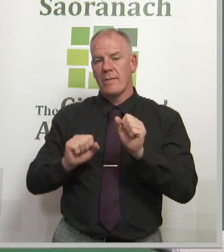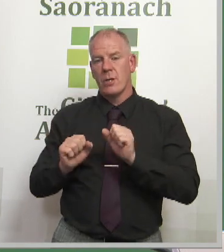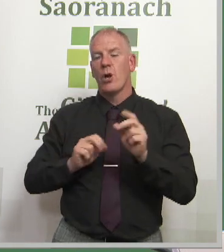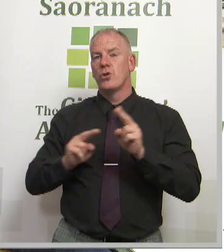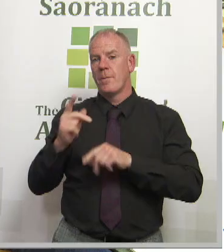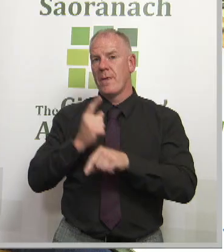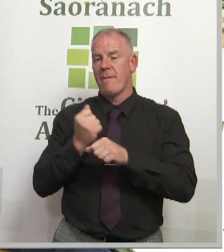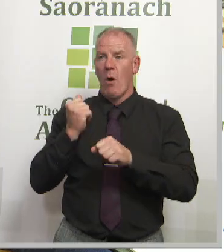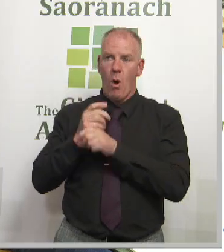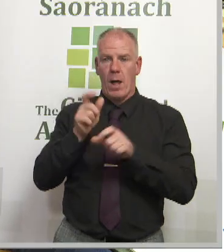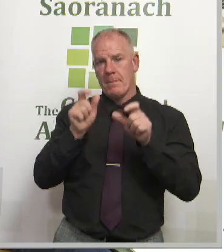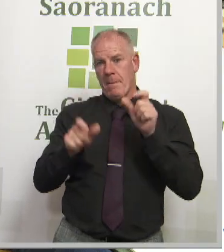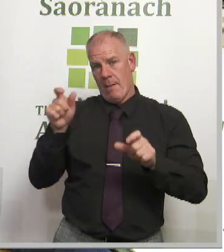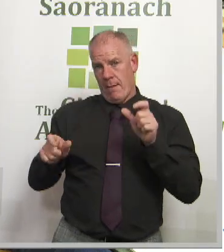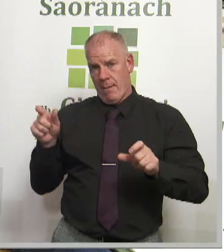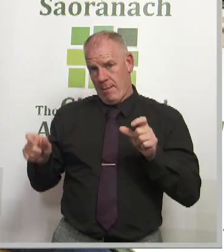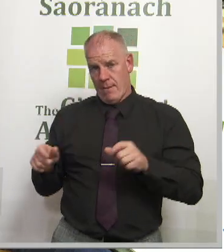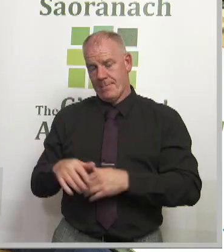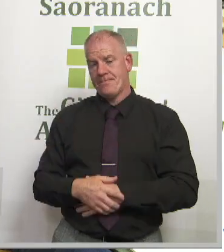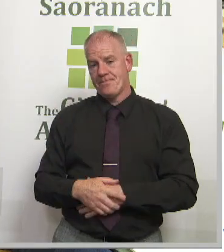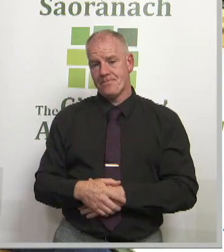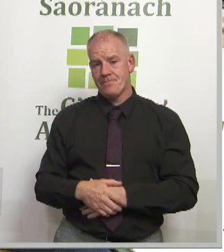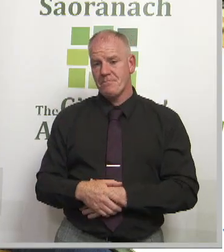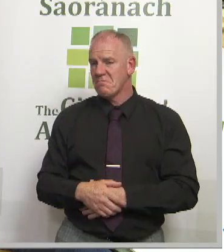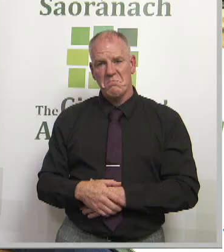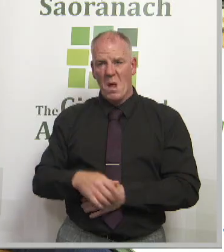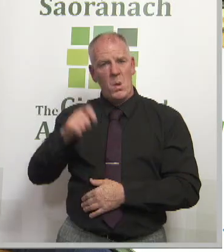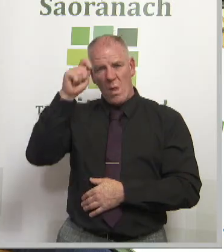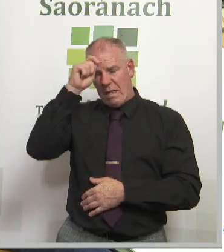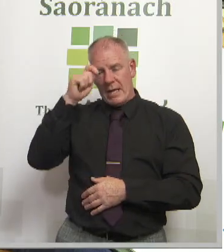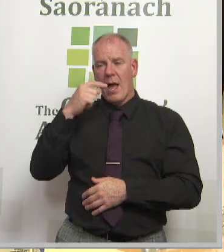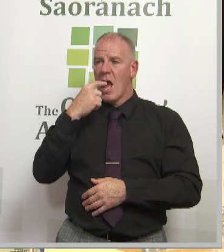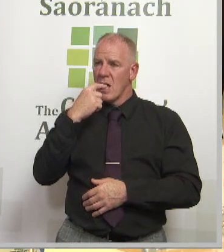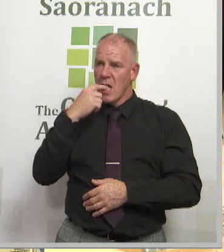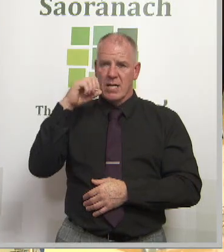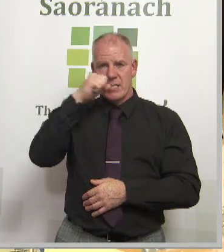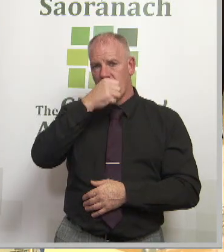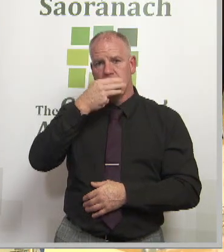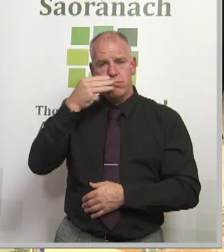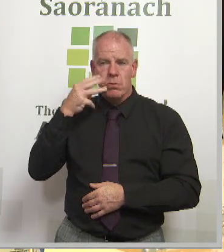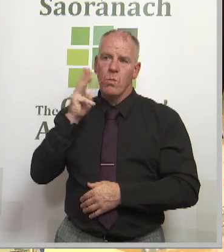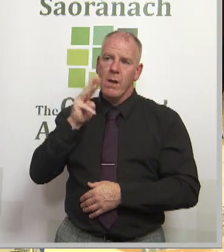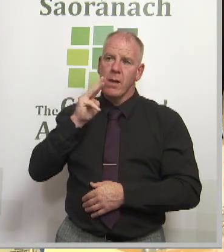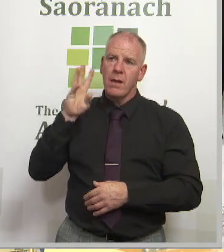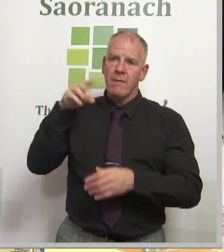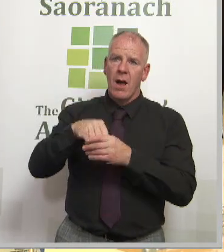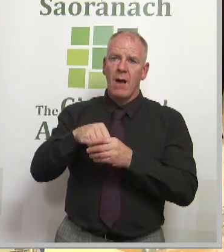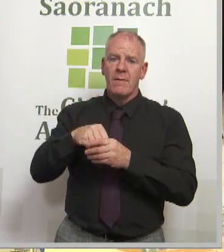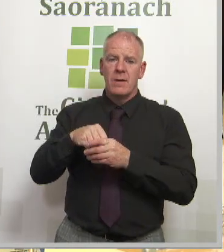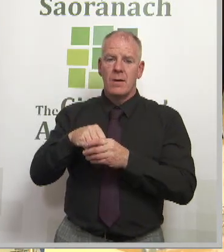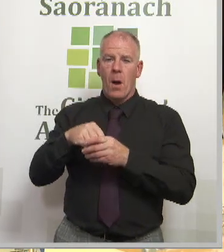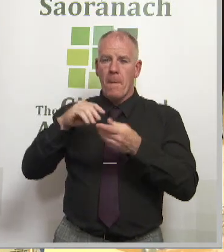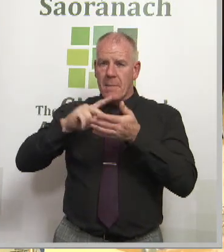to all the citizens. So I don't think there was a serious commitment or a program of